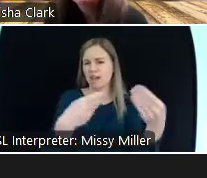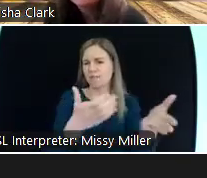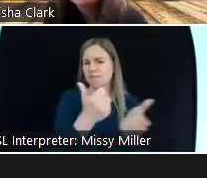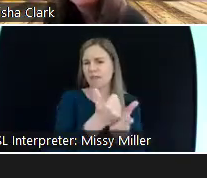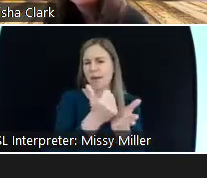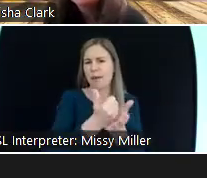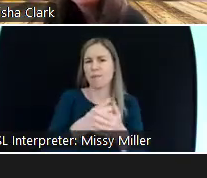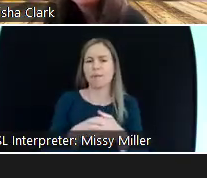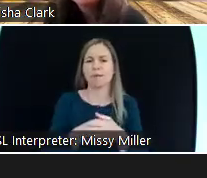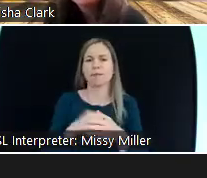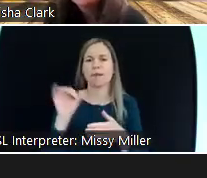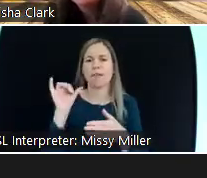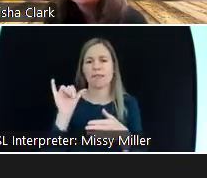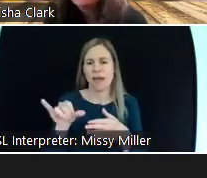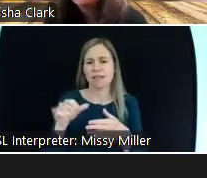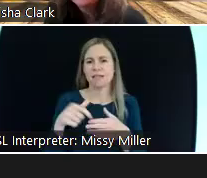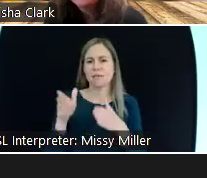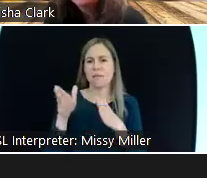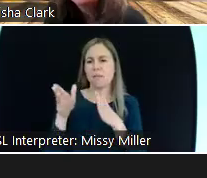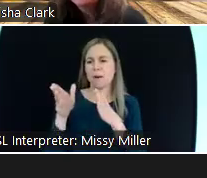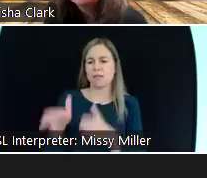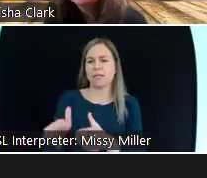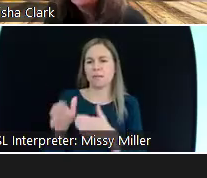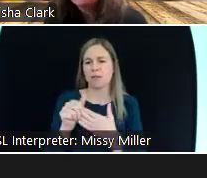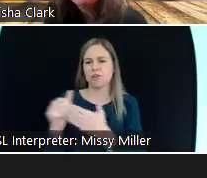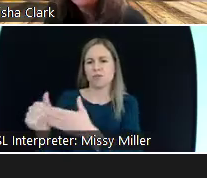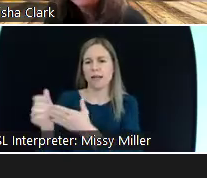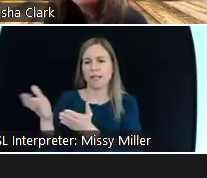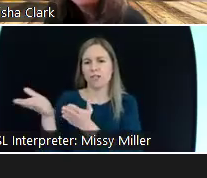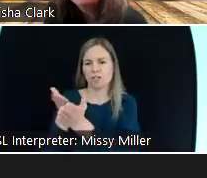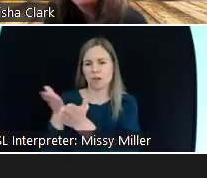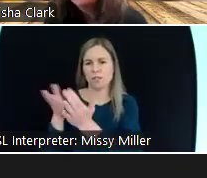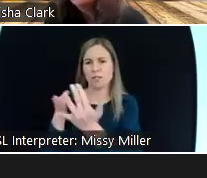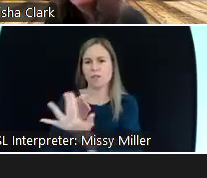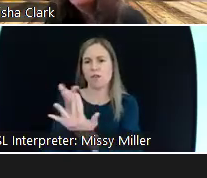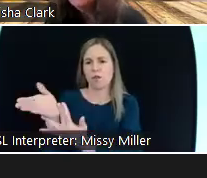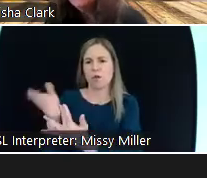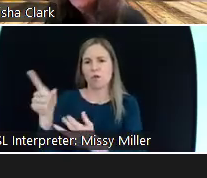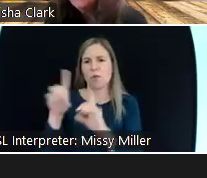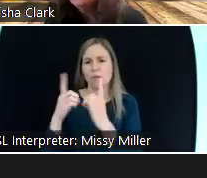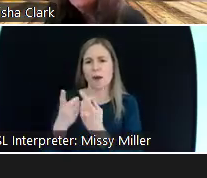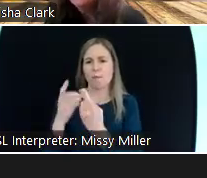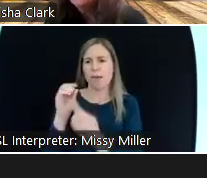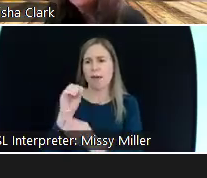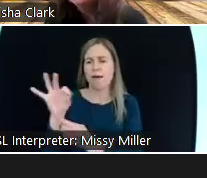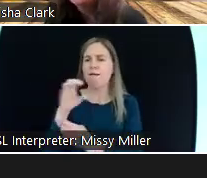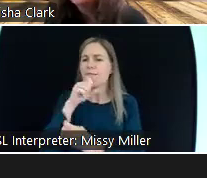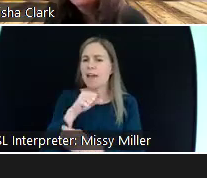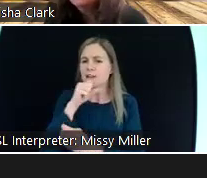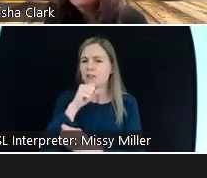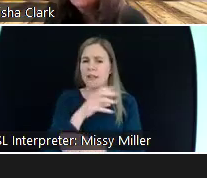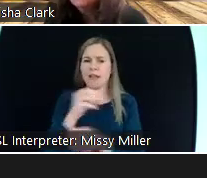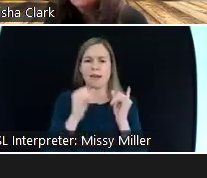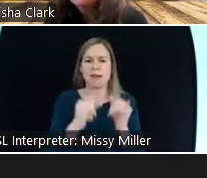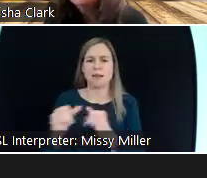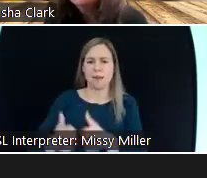participant directed services is the operating agency, is the Department for Aging and Independent Living. And they are the ones that